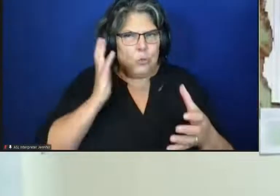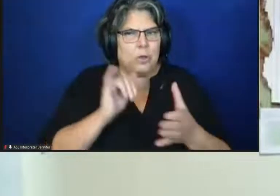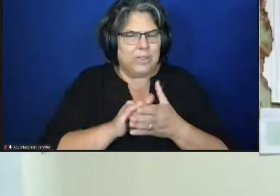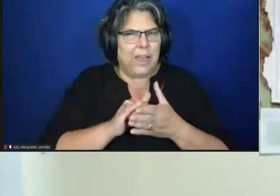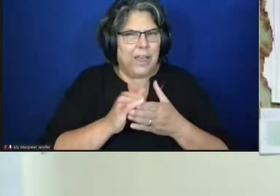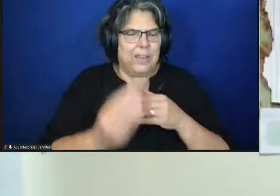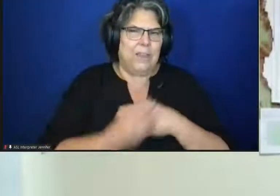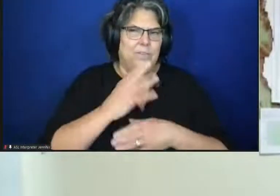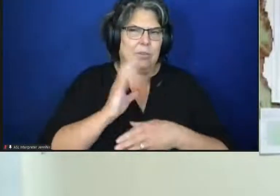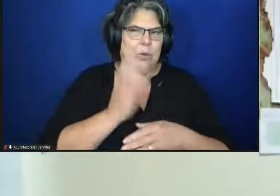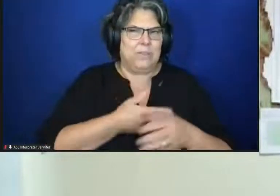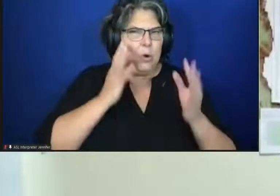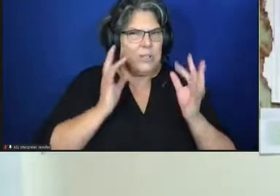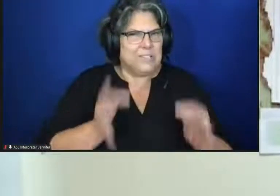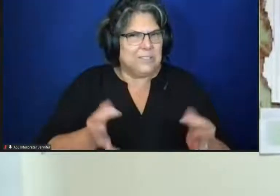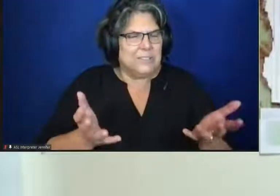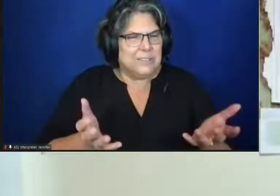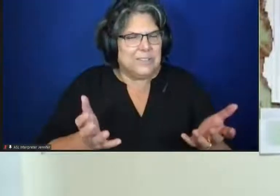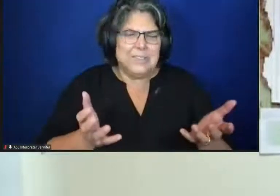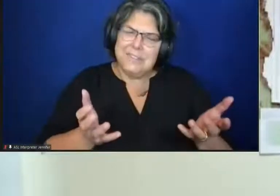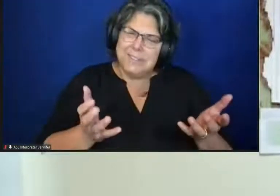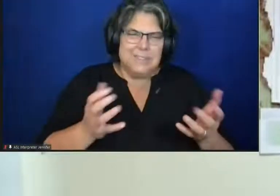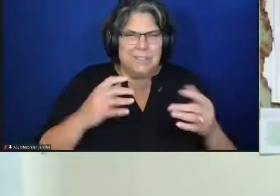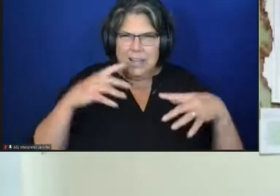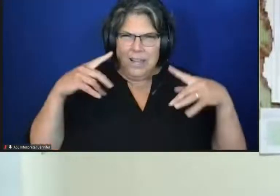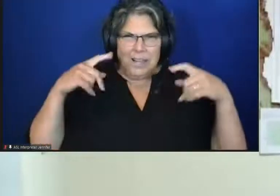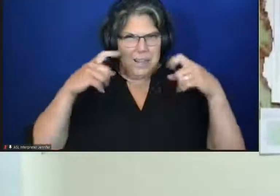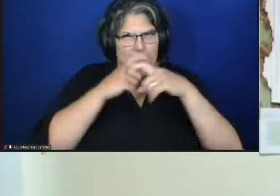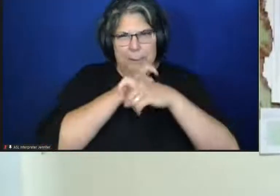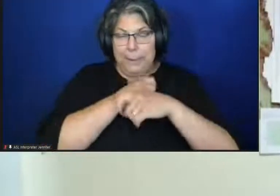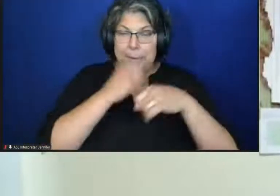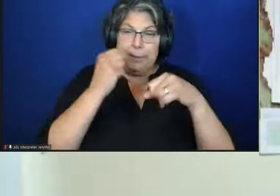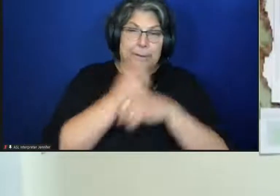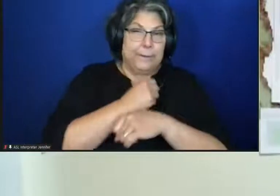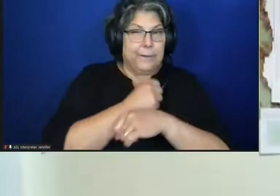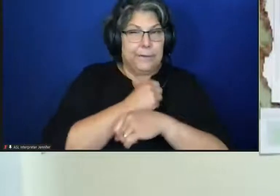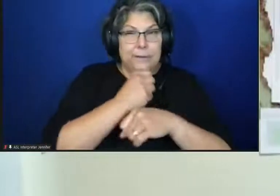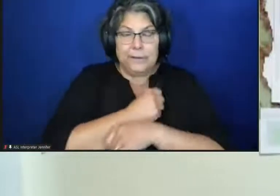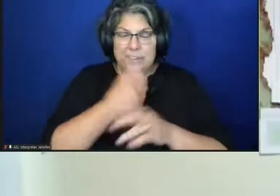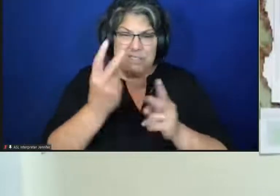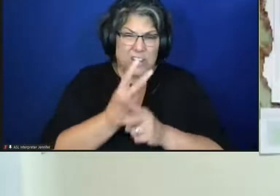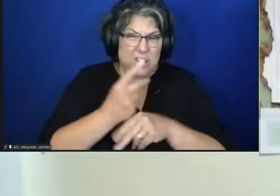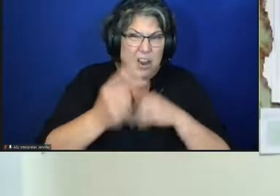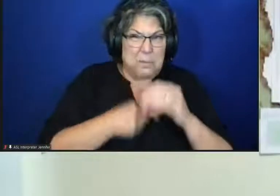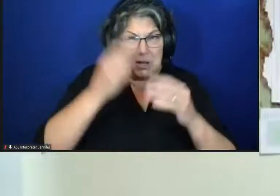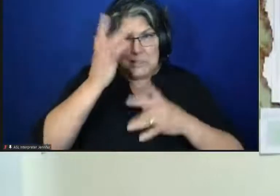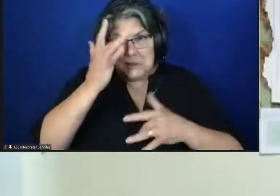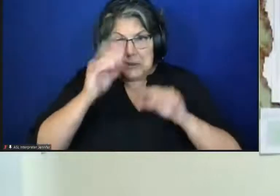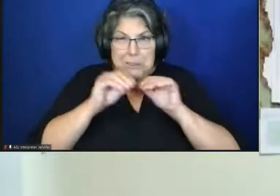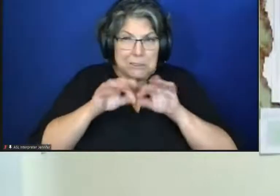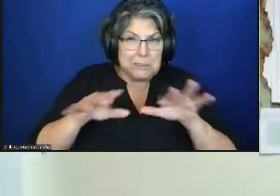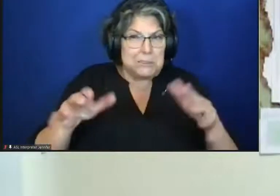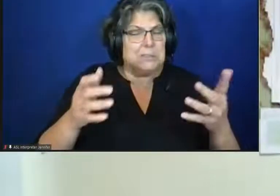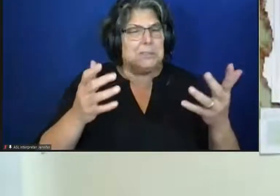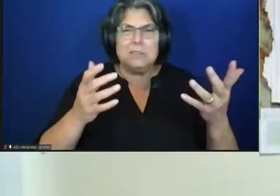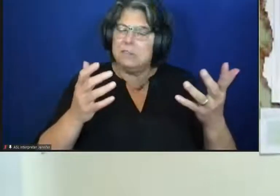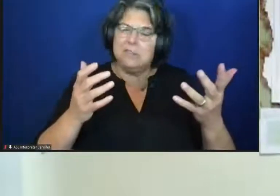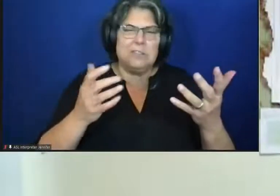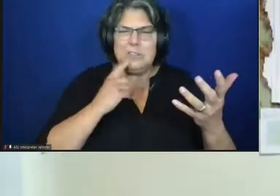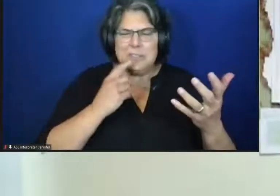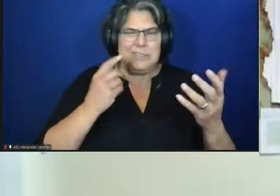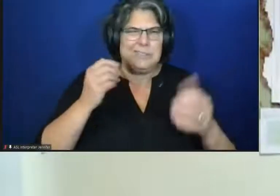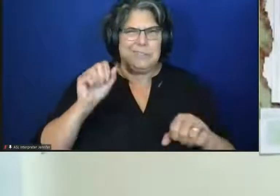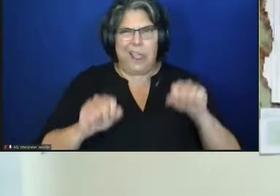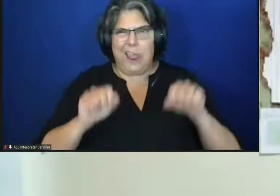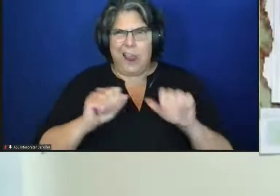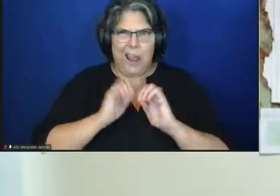that come from it? So it's a complex, statistical and epidemiological question, how we report those tests.